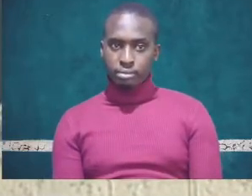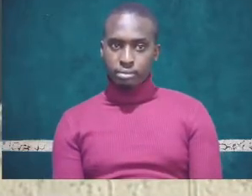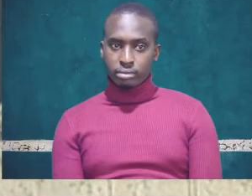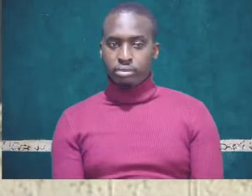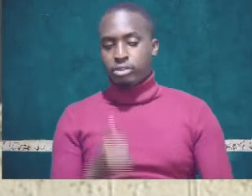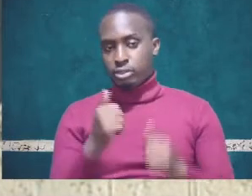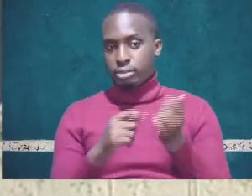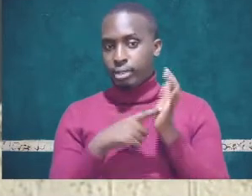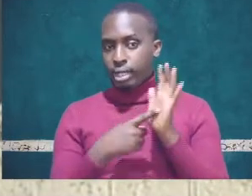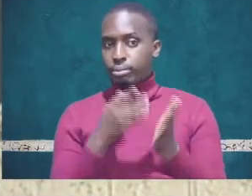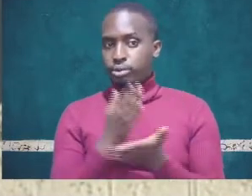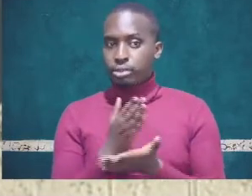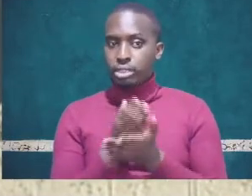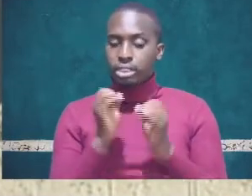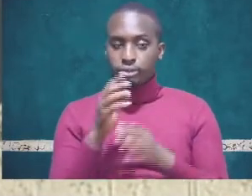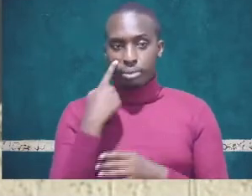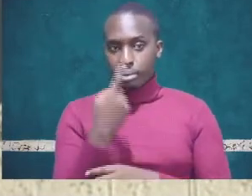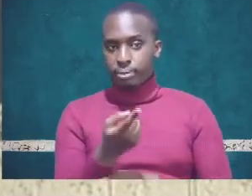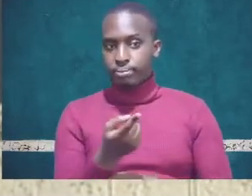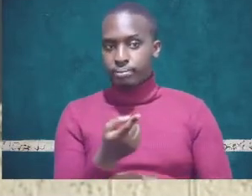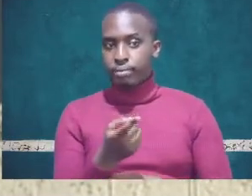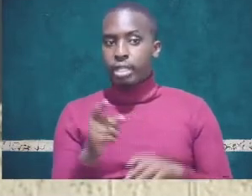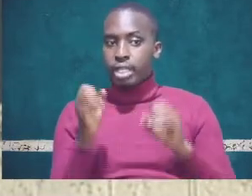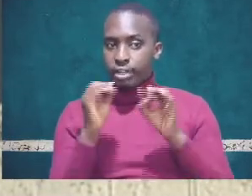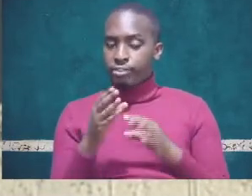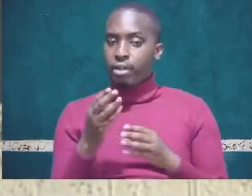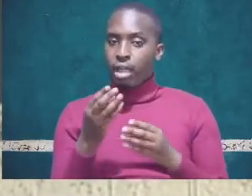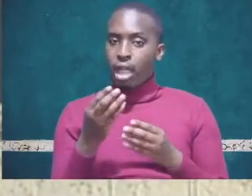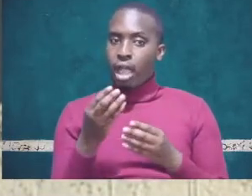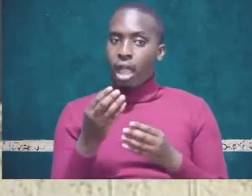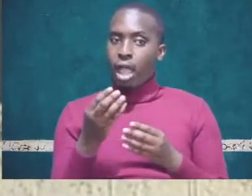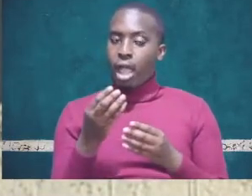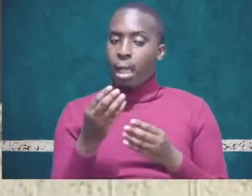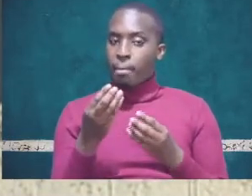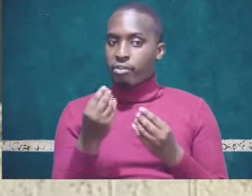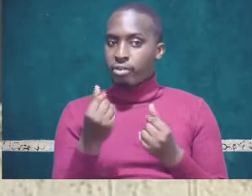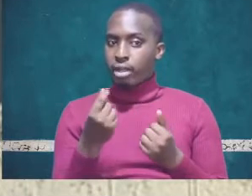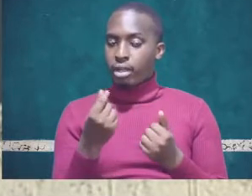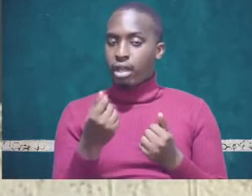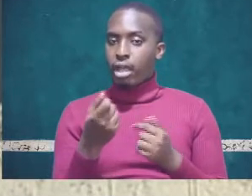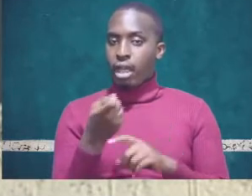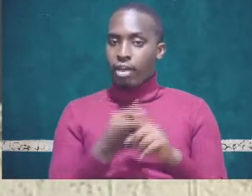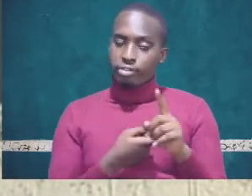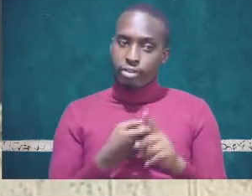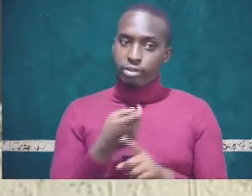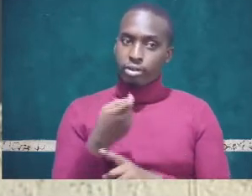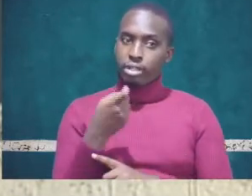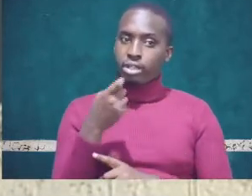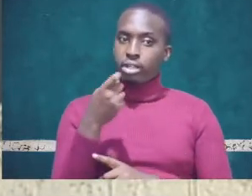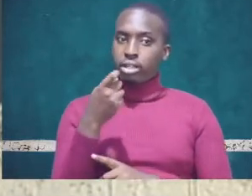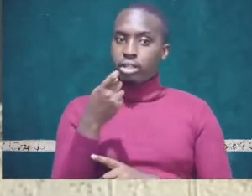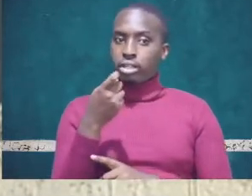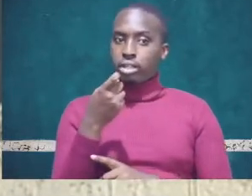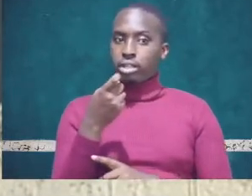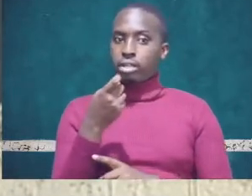which indicates that, as you can check, as price reduced from 300 to 200, quantity